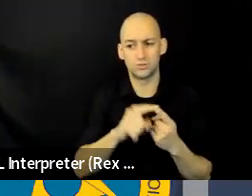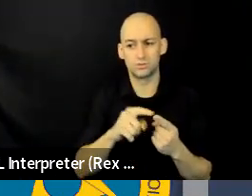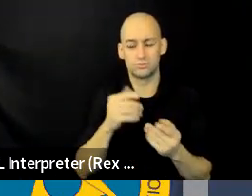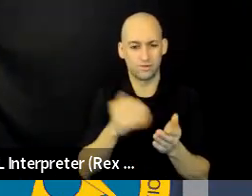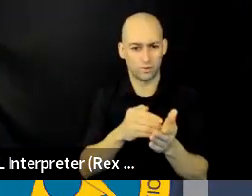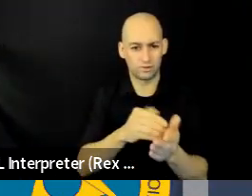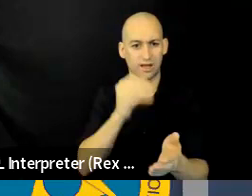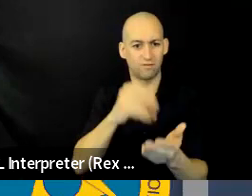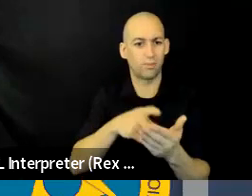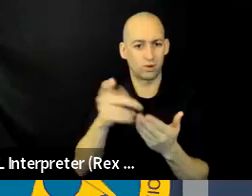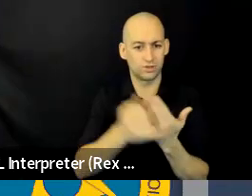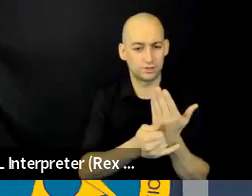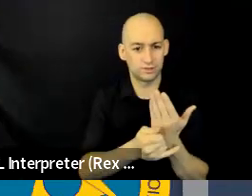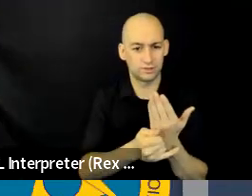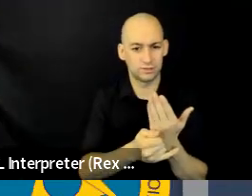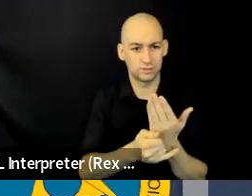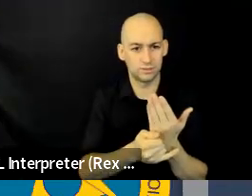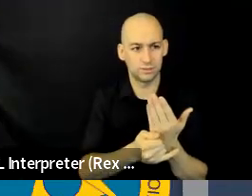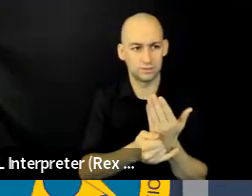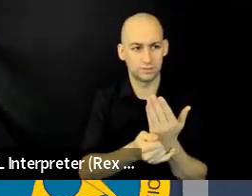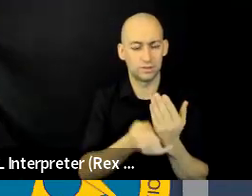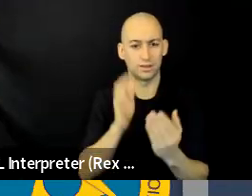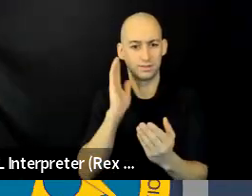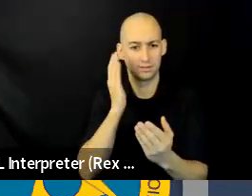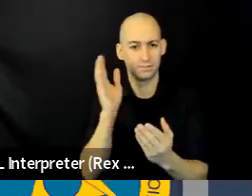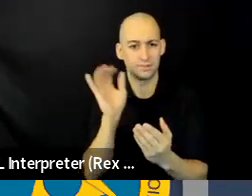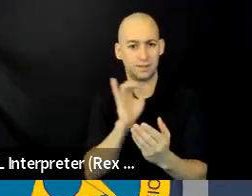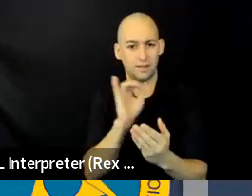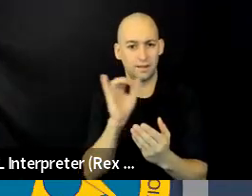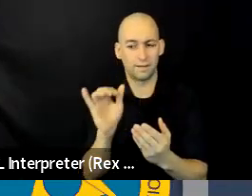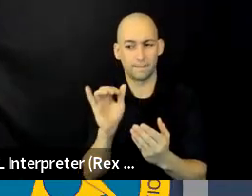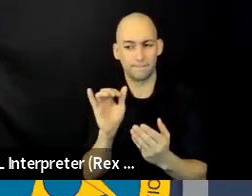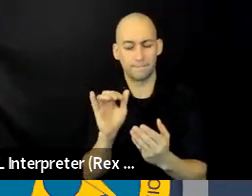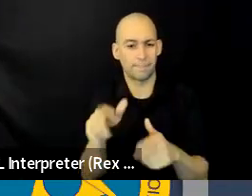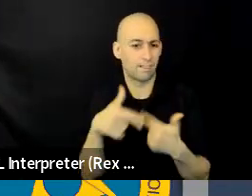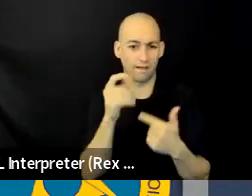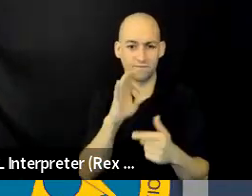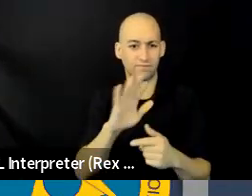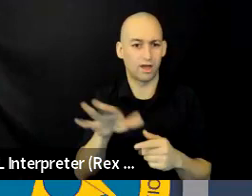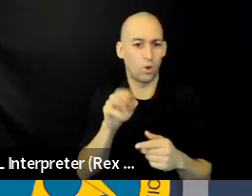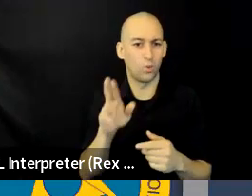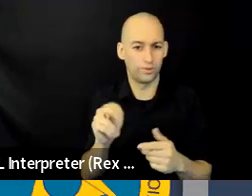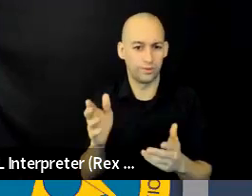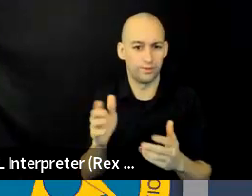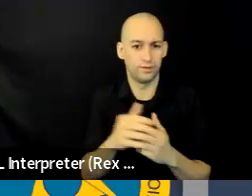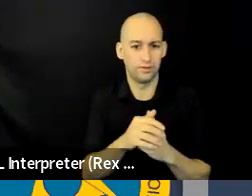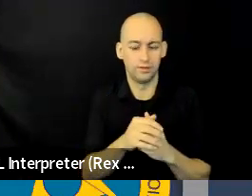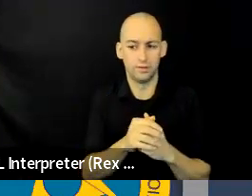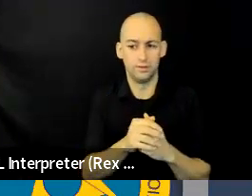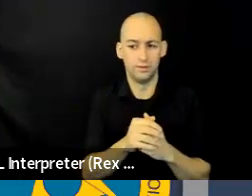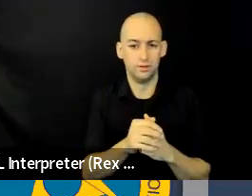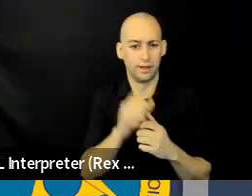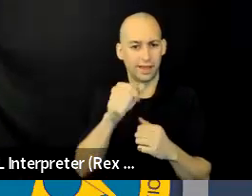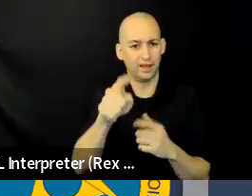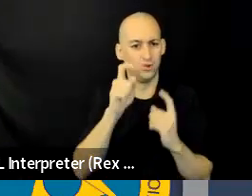of these projects coming up that seem to have a life of their own. Could you give